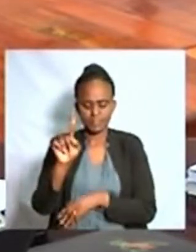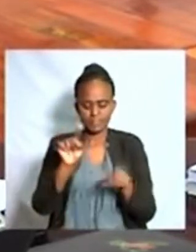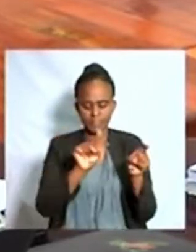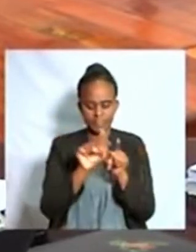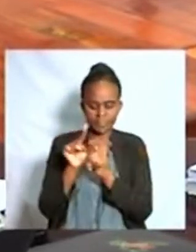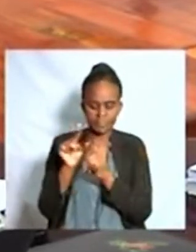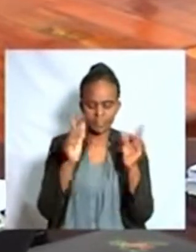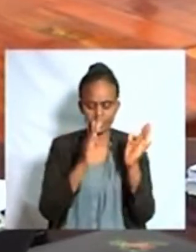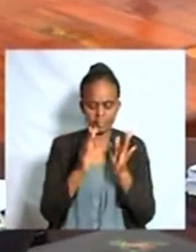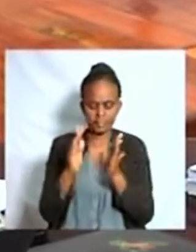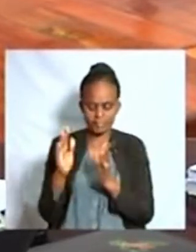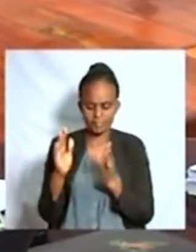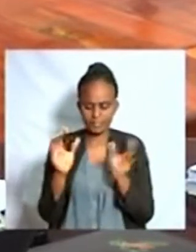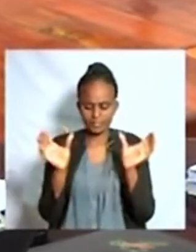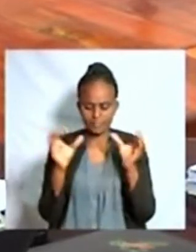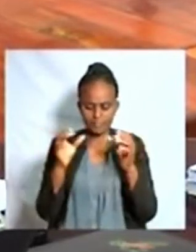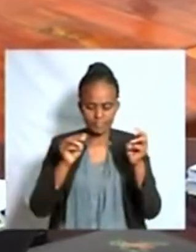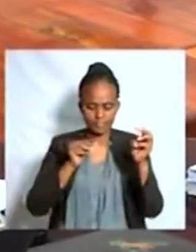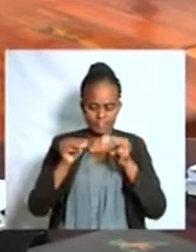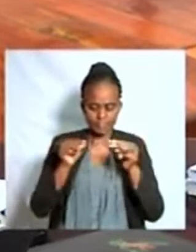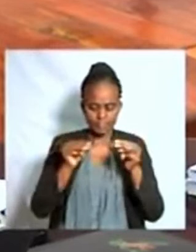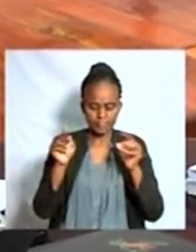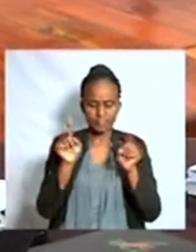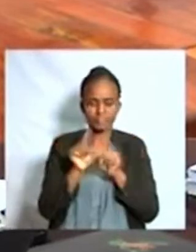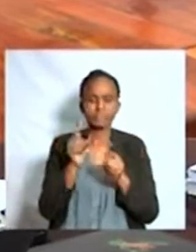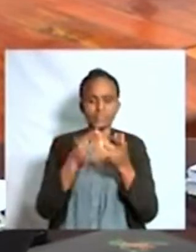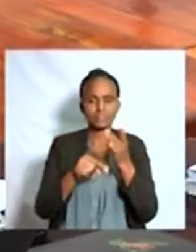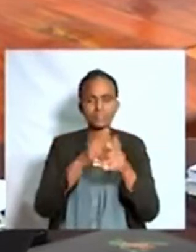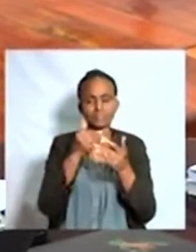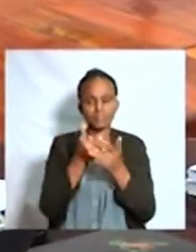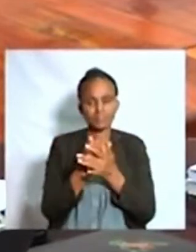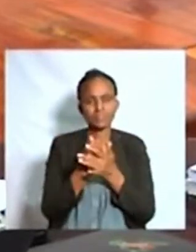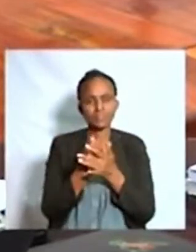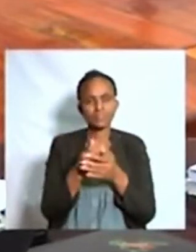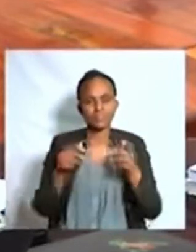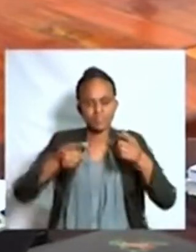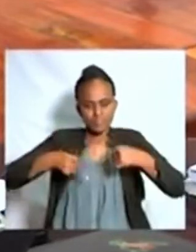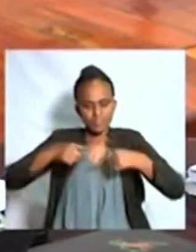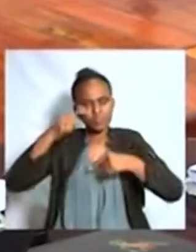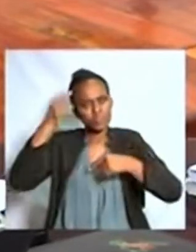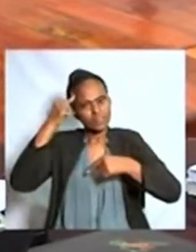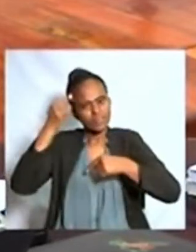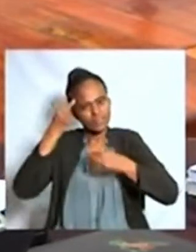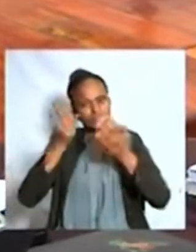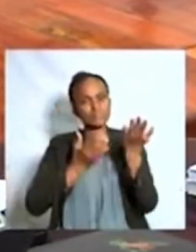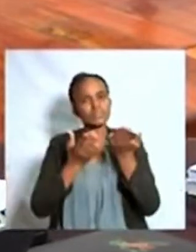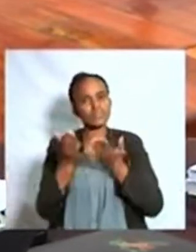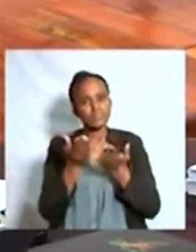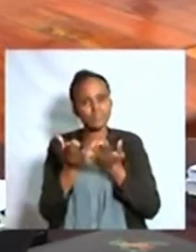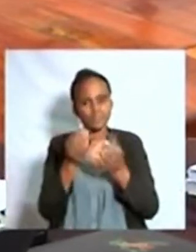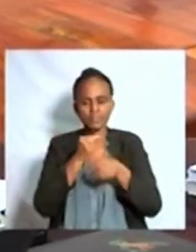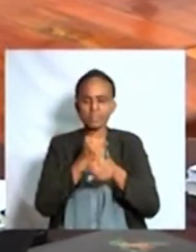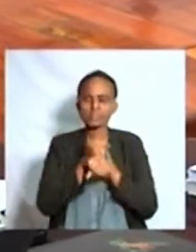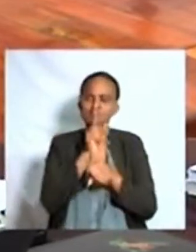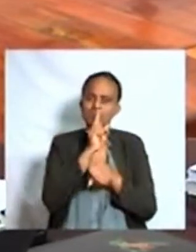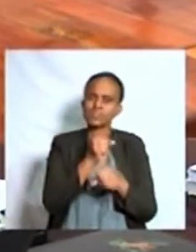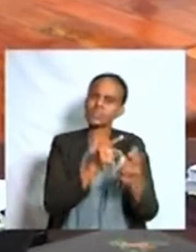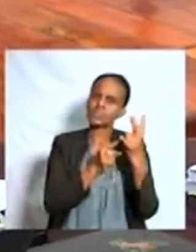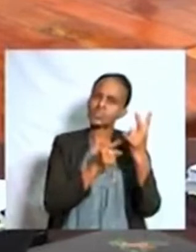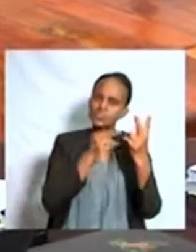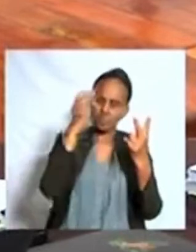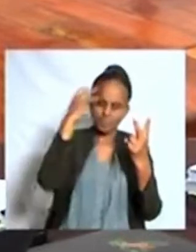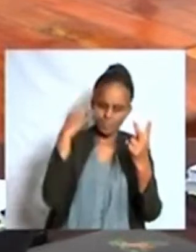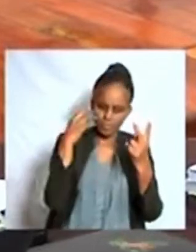measure, Council management is in constant engagement with the Local Government Service Commission to ensure that the 2 officers